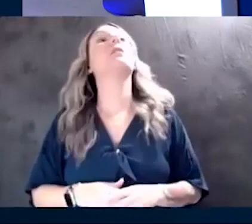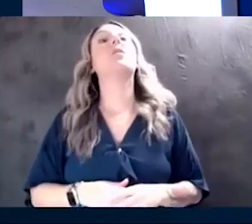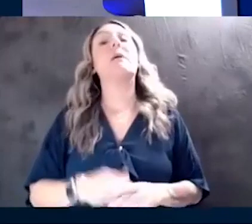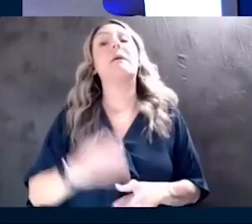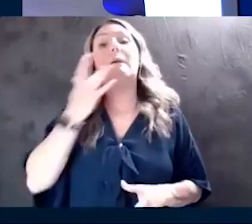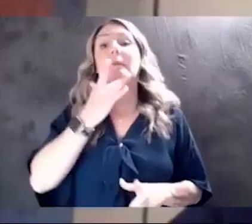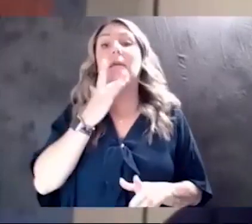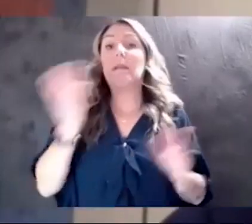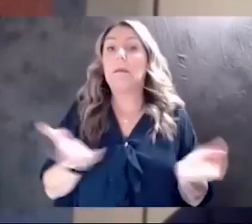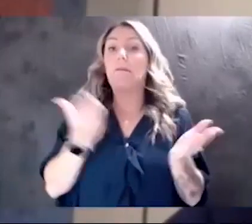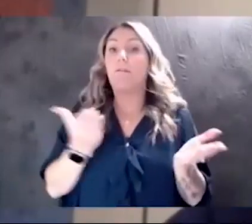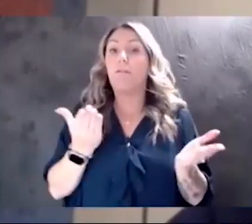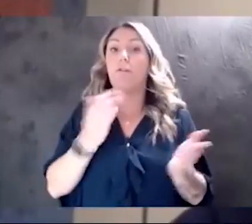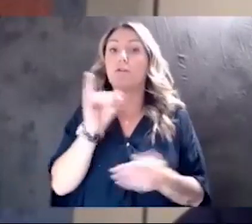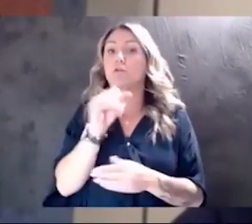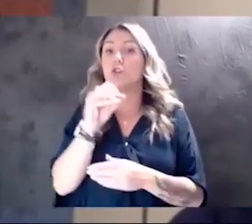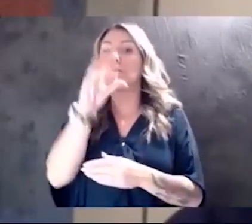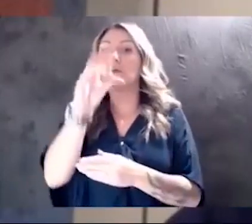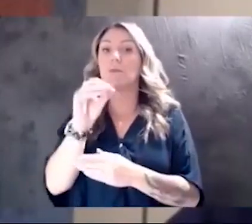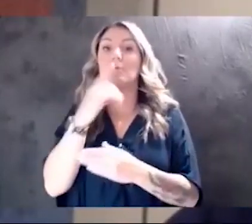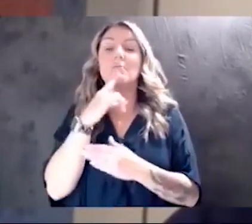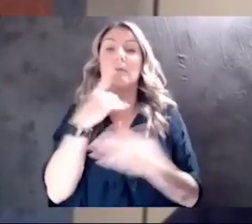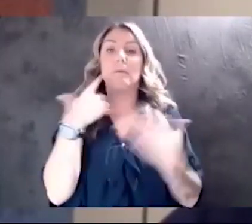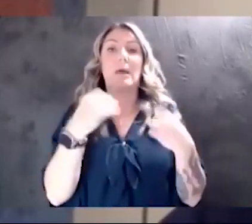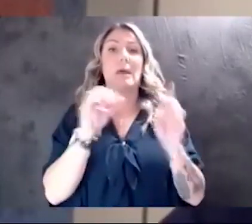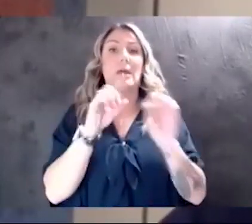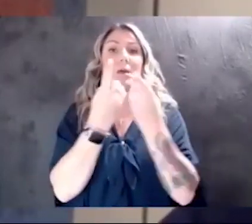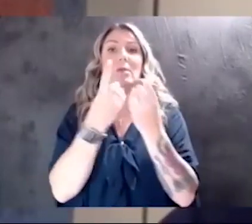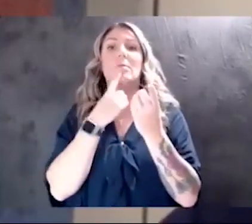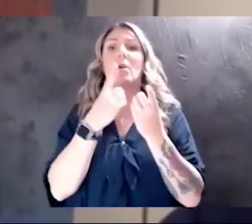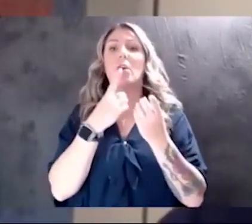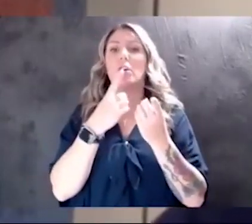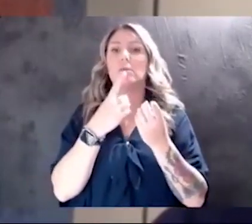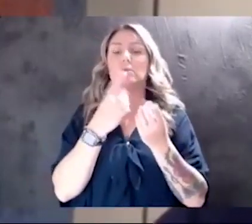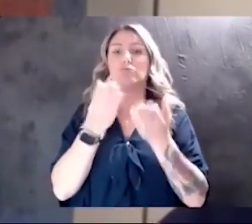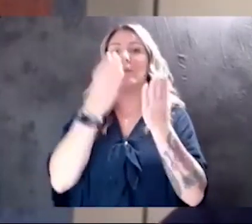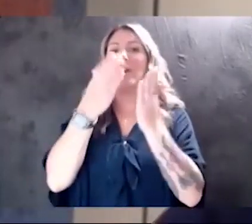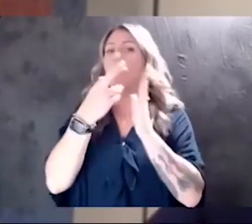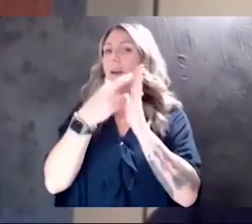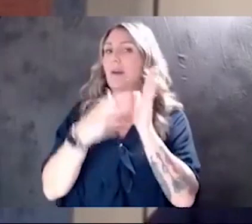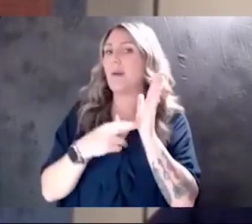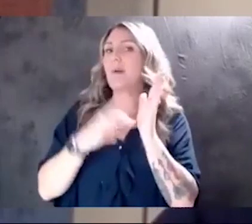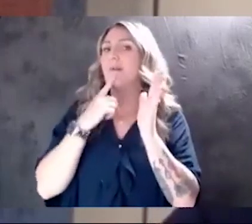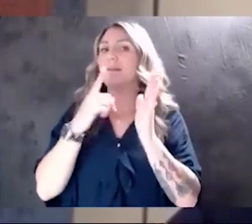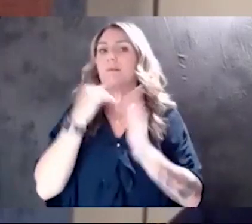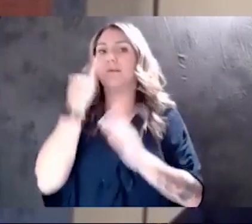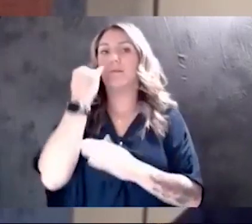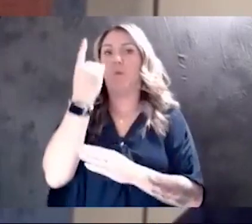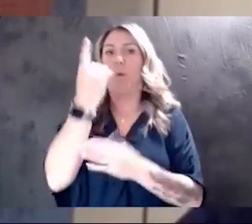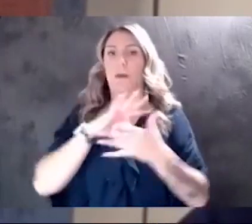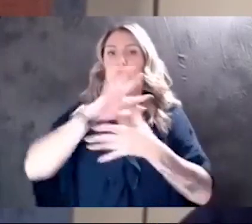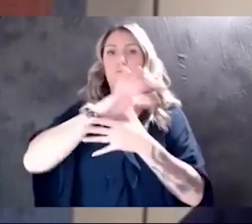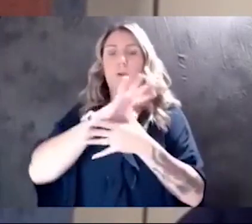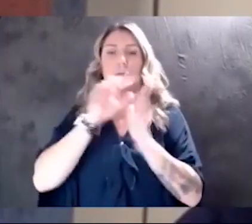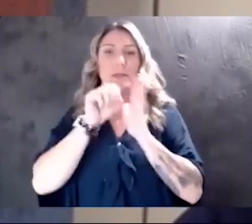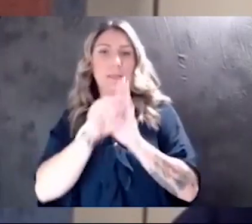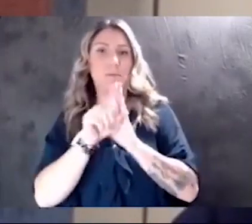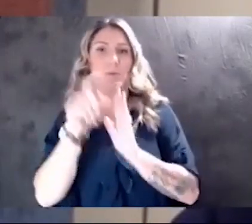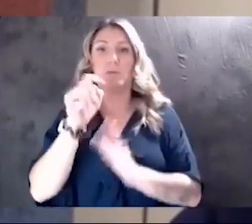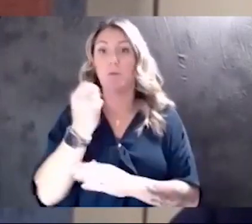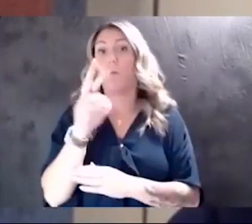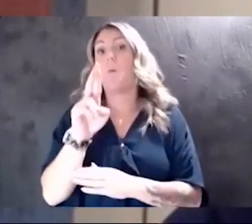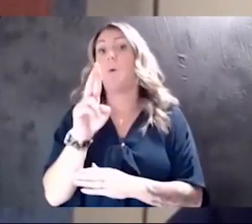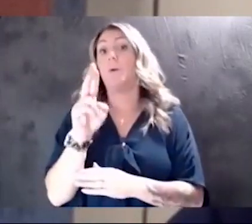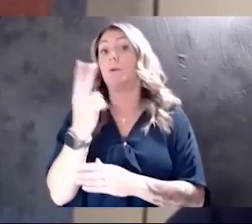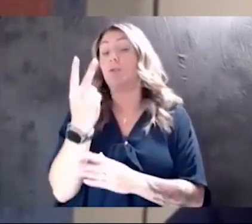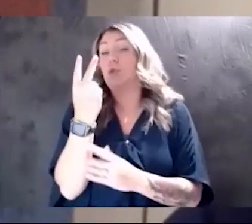Johnson County, our health department has given us guidelines and exclusion criteria. So if you have one of the primary symptoms or two of the secondary